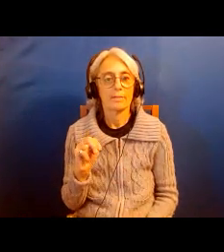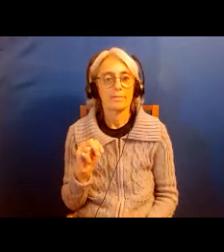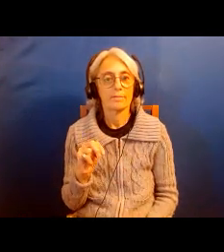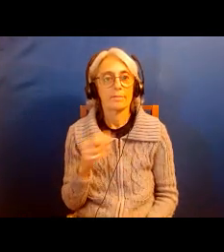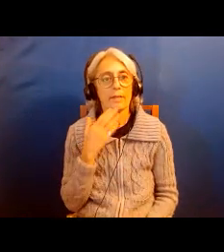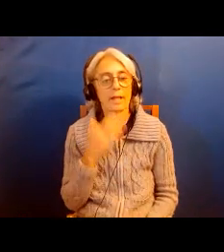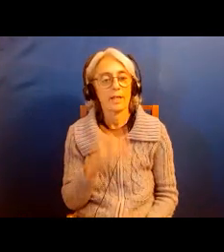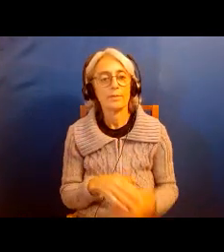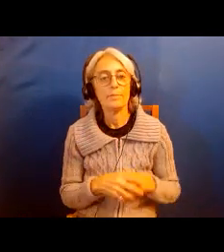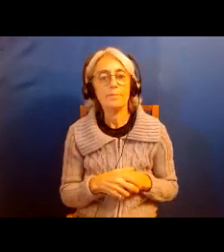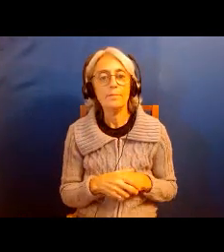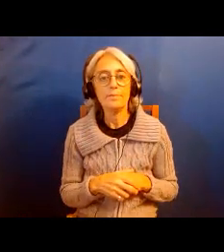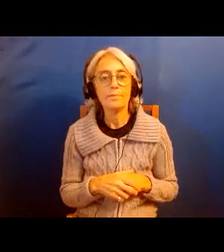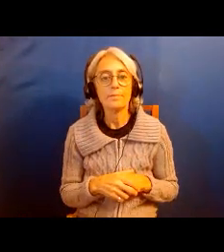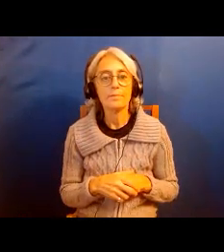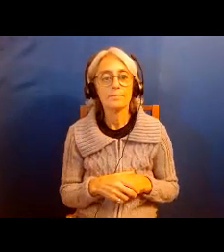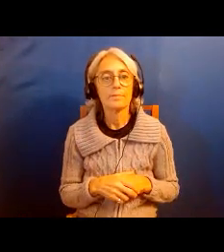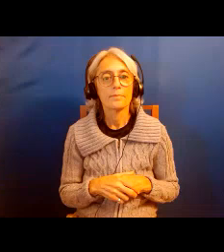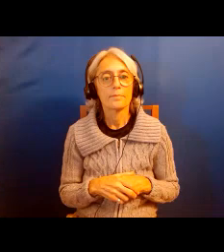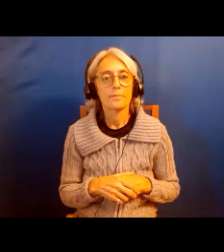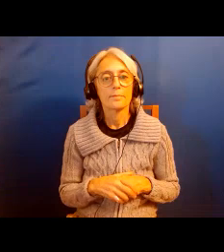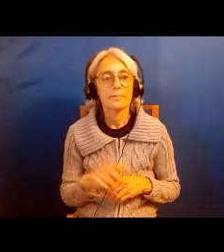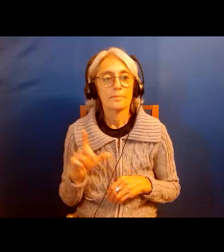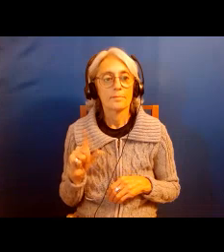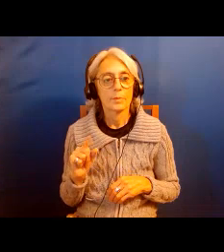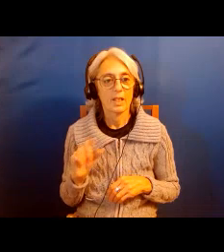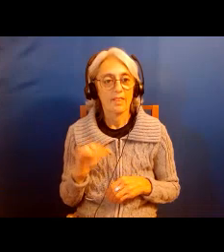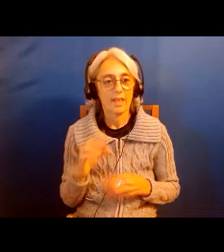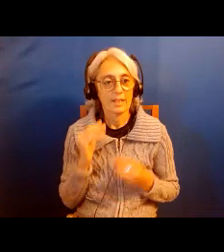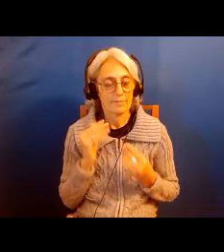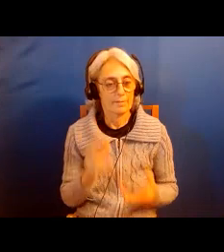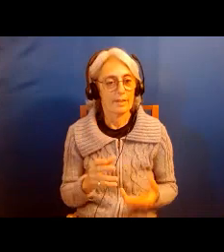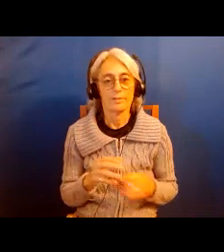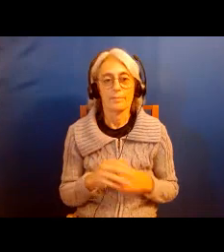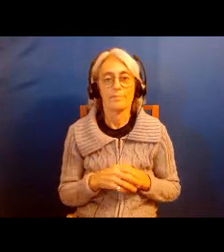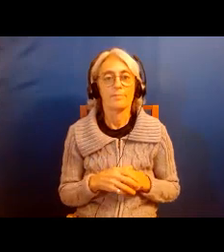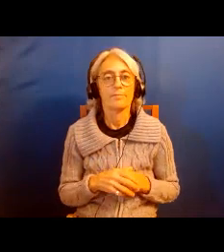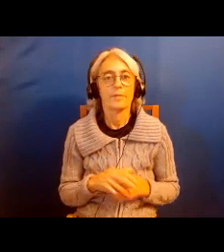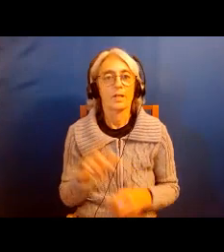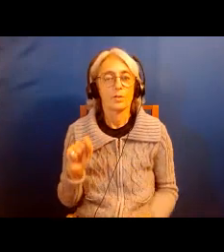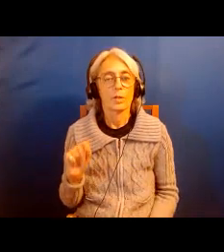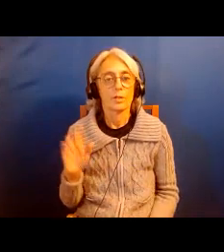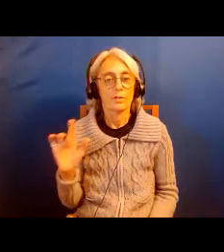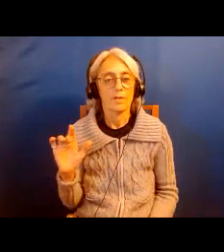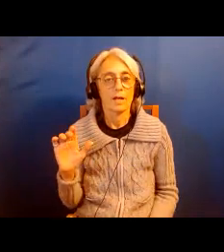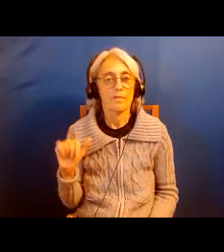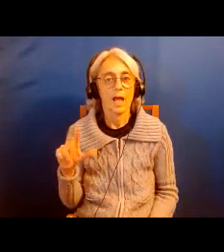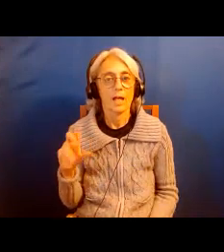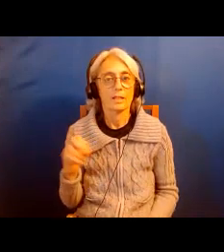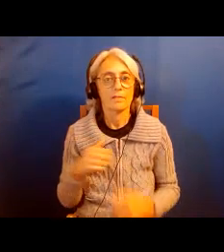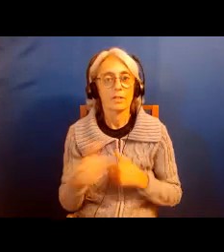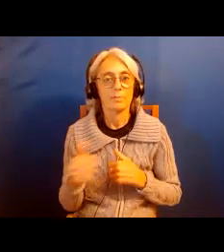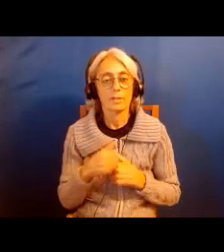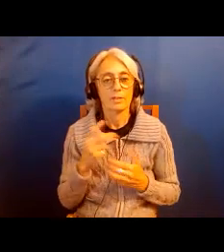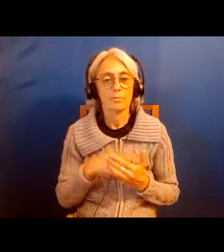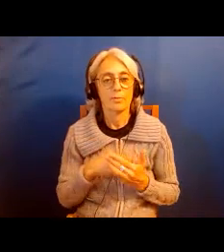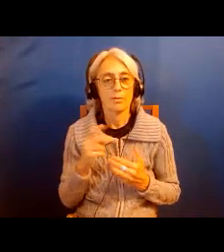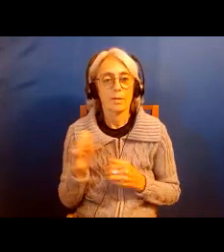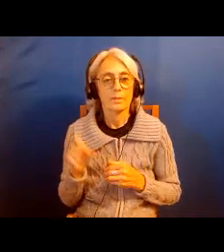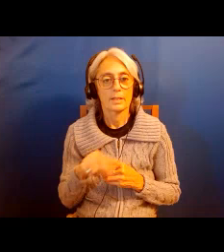afternoon, Commissioners. Tab 20 is an information item presenting the 2025 Active Transportation Program Status Report.